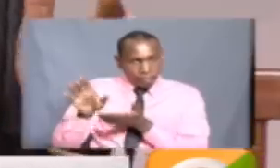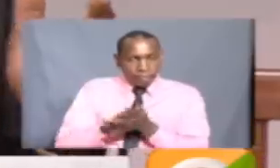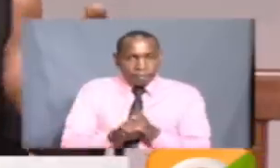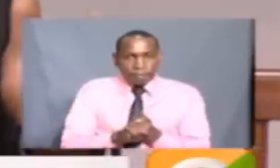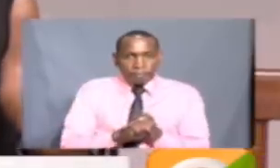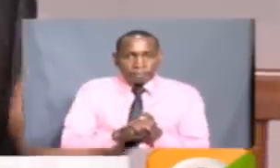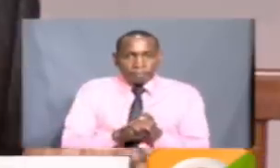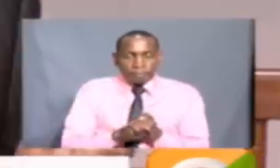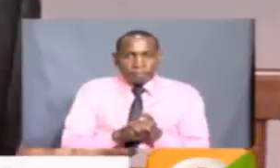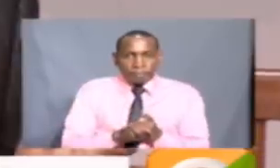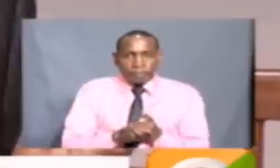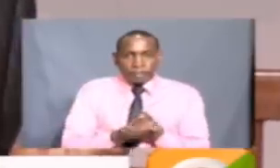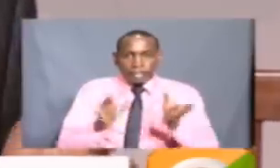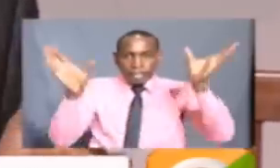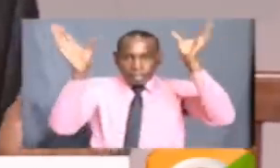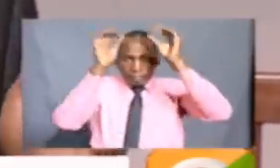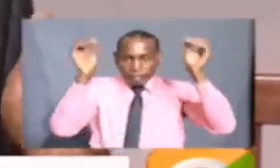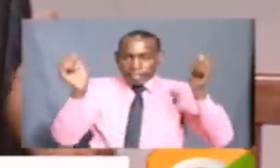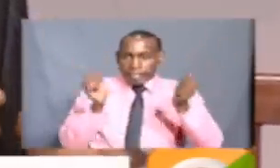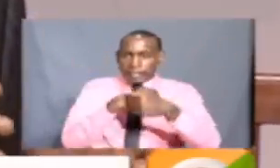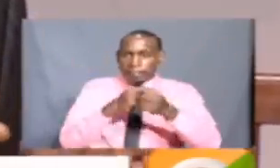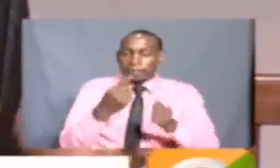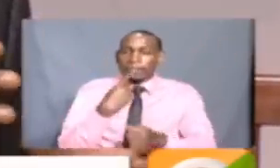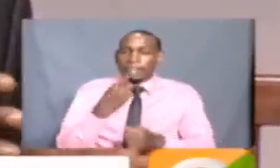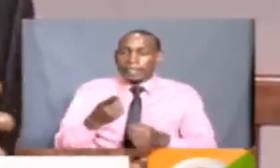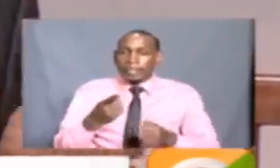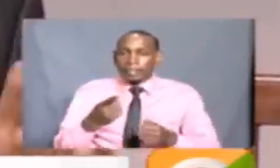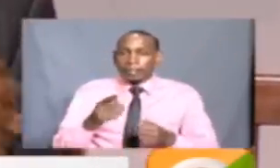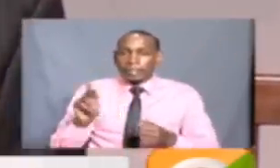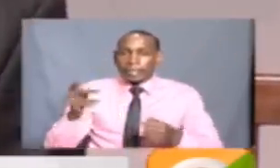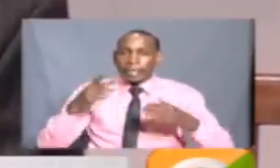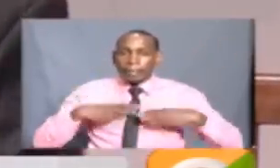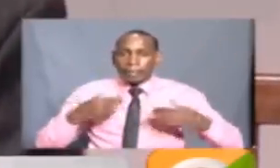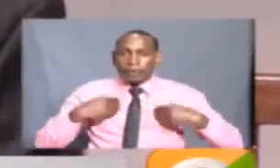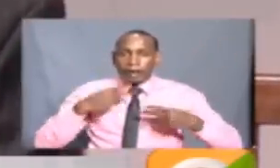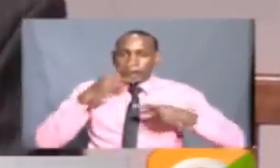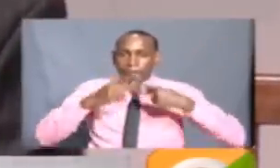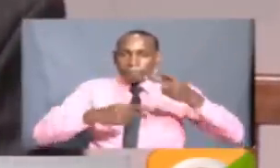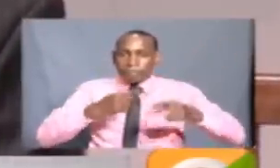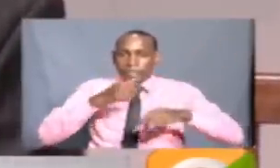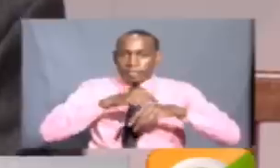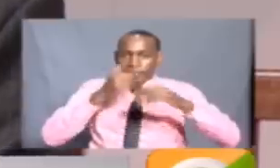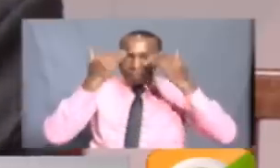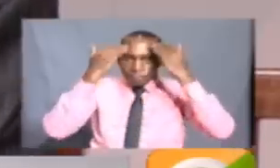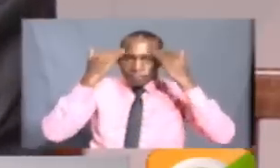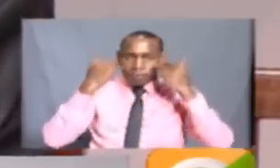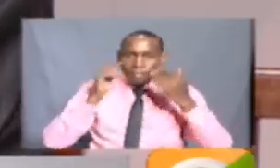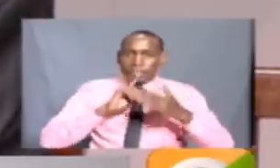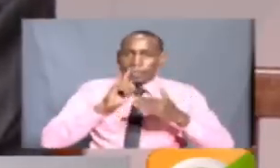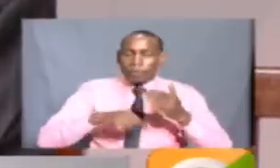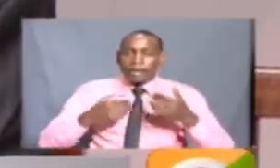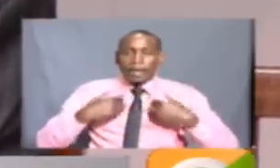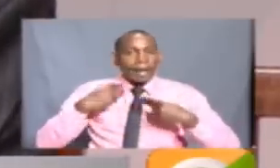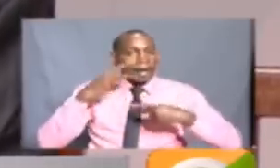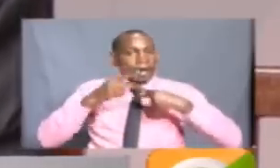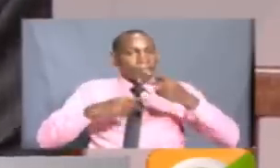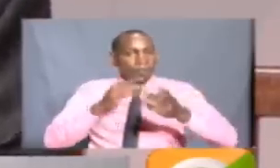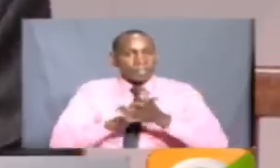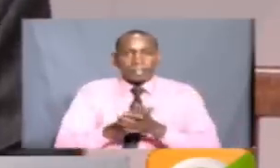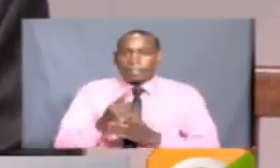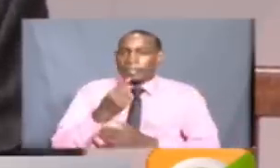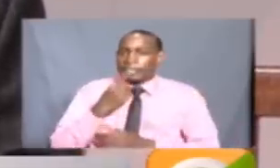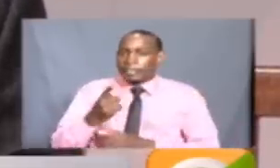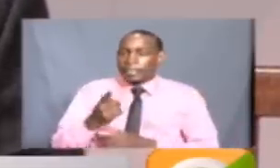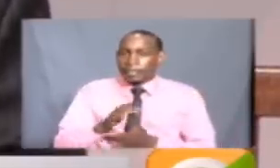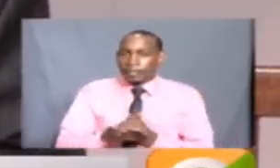cannot tell Kenyans that there's due process here. And when the courts say that there's due process, he tells the